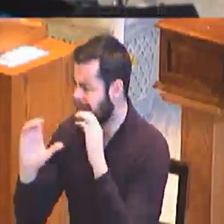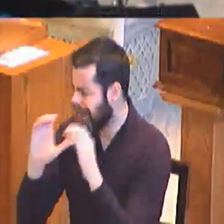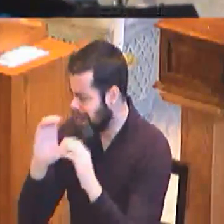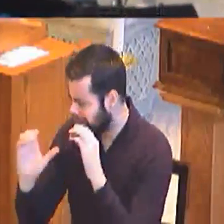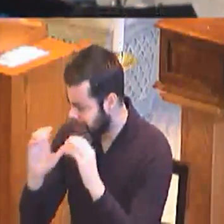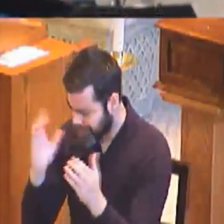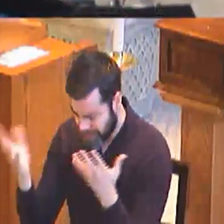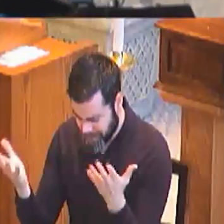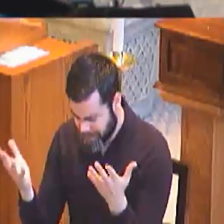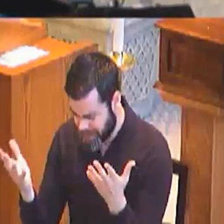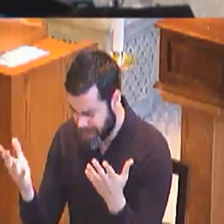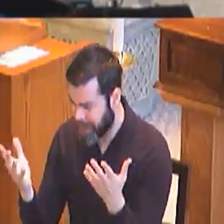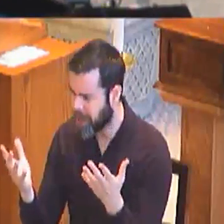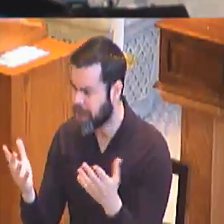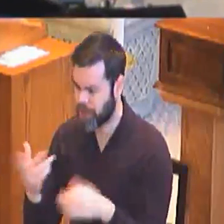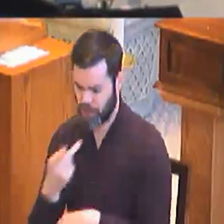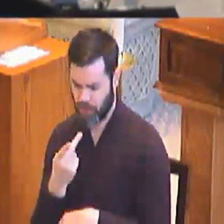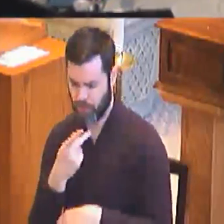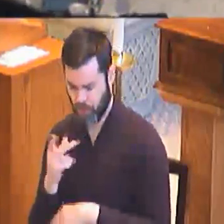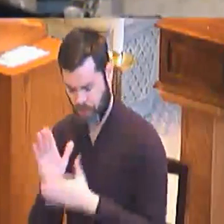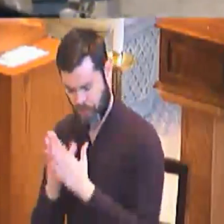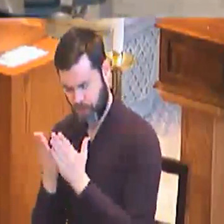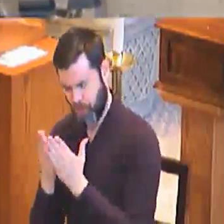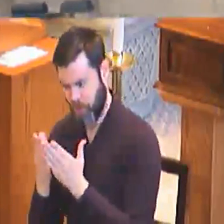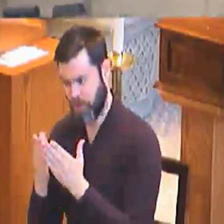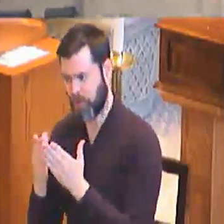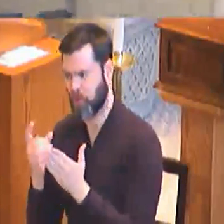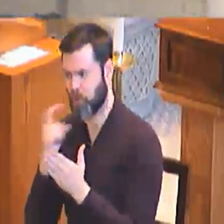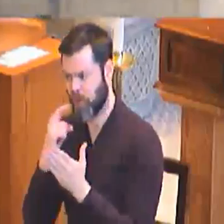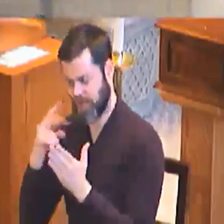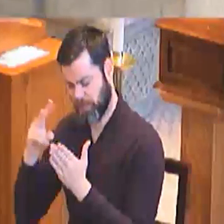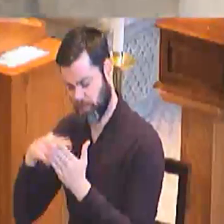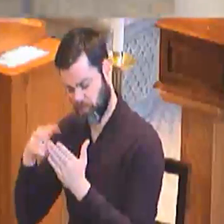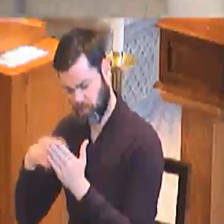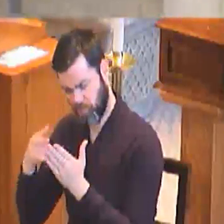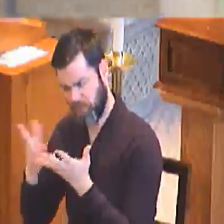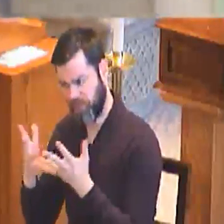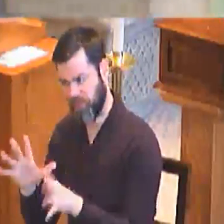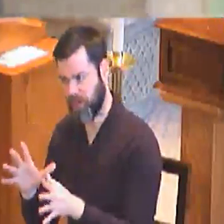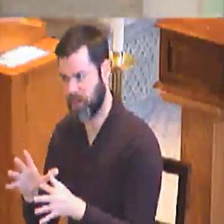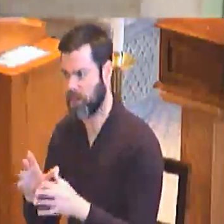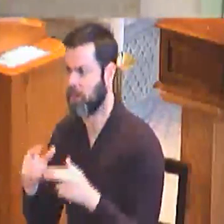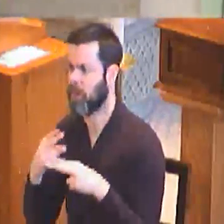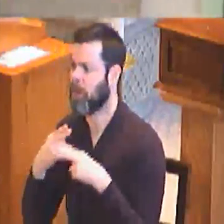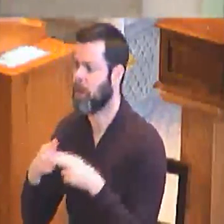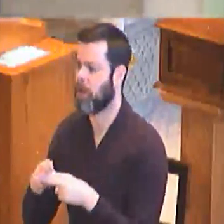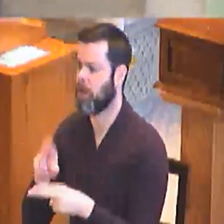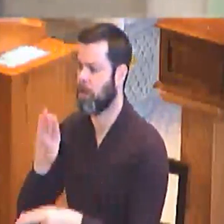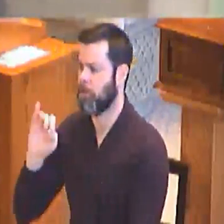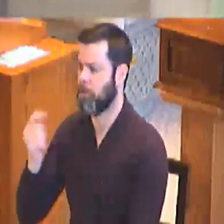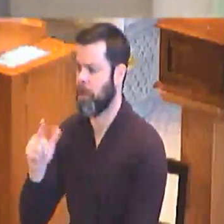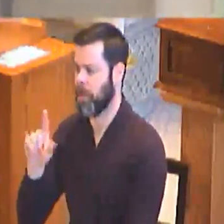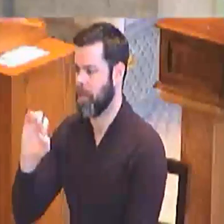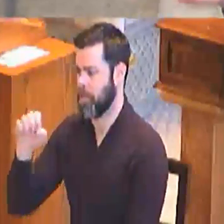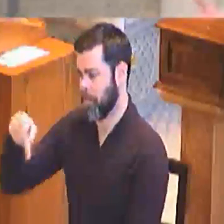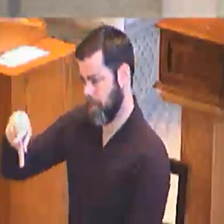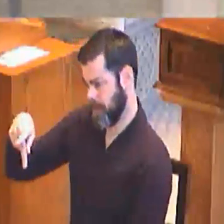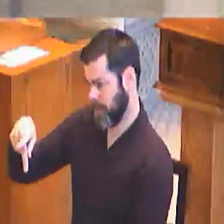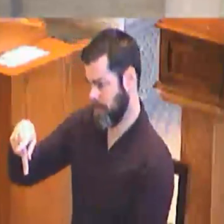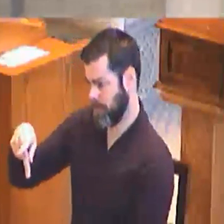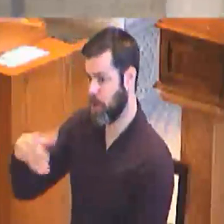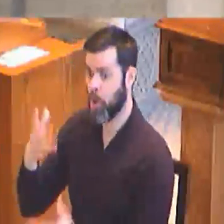about a book that we had just finished called The Big Leap. And The Big Leap talks about, first of all, if you want more time in your life,